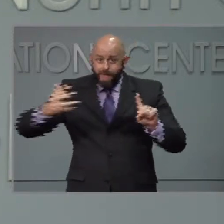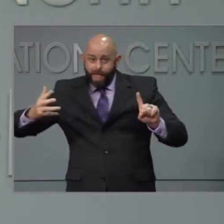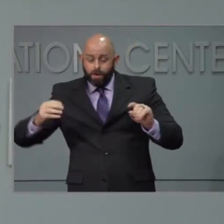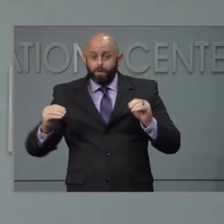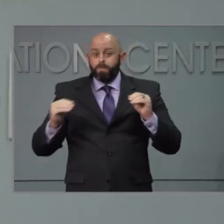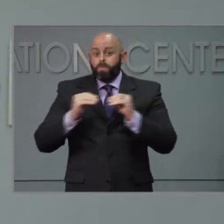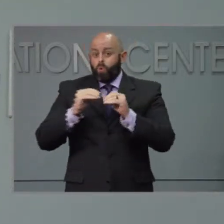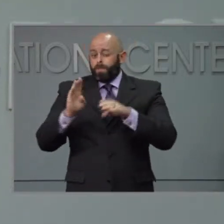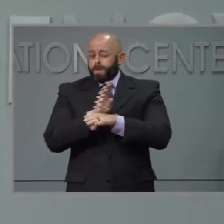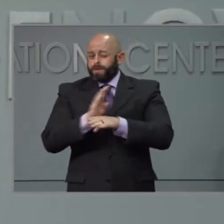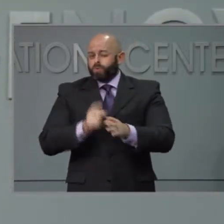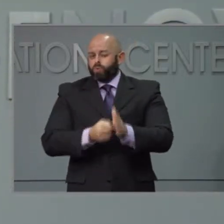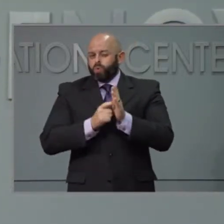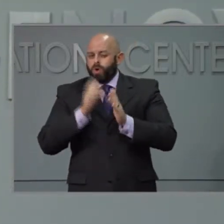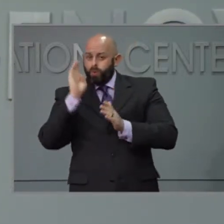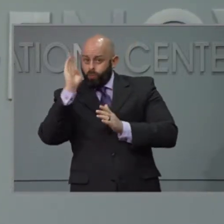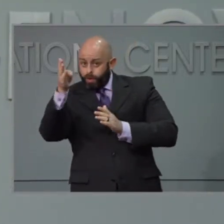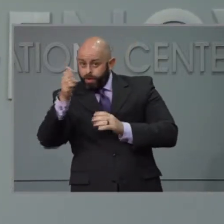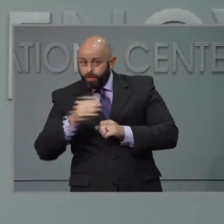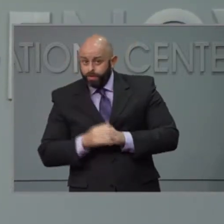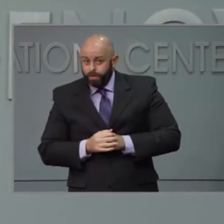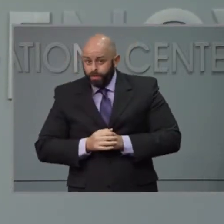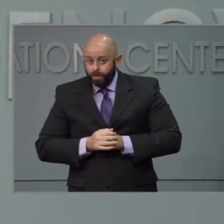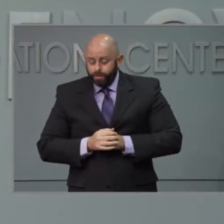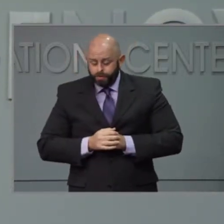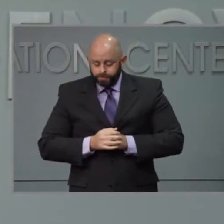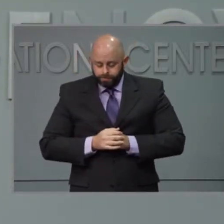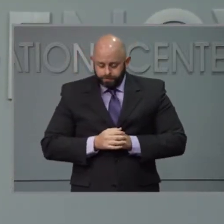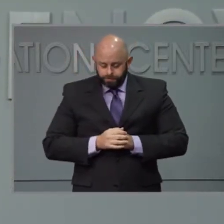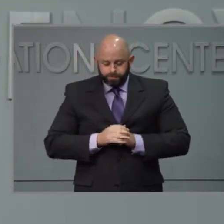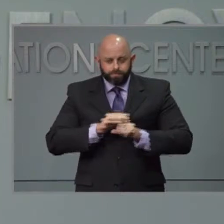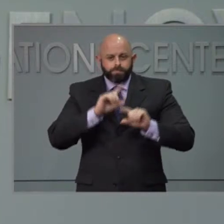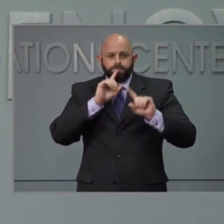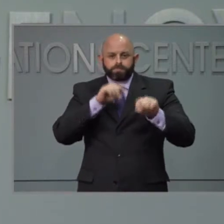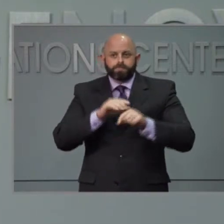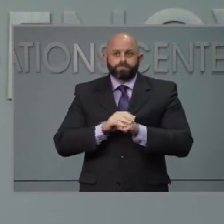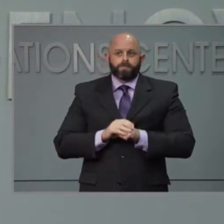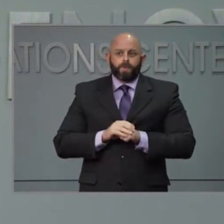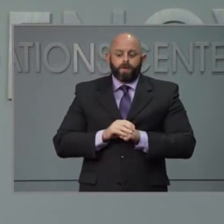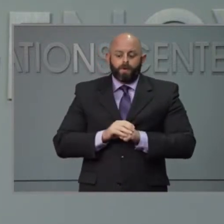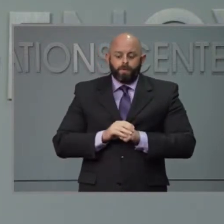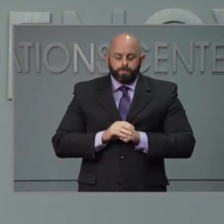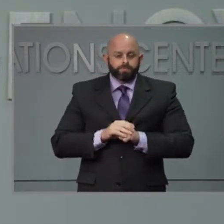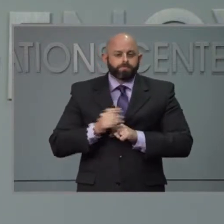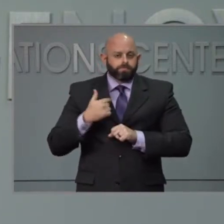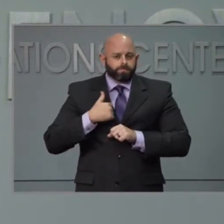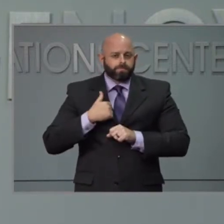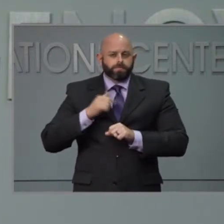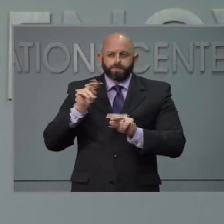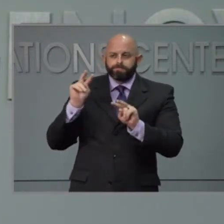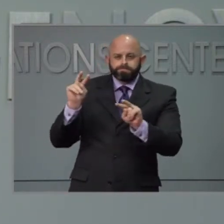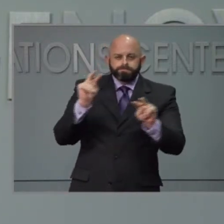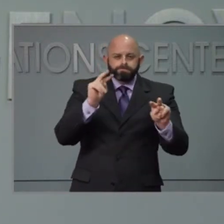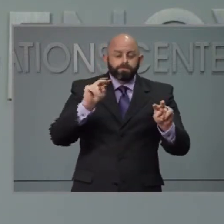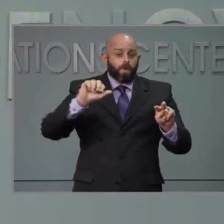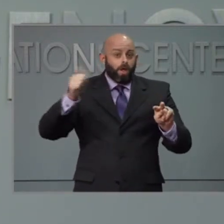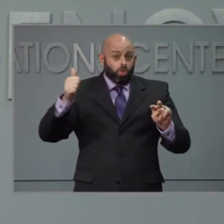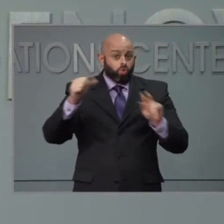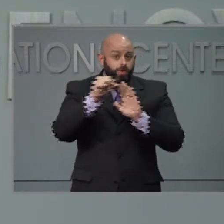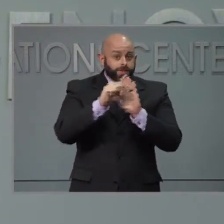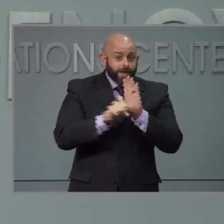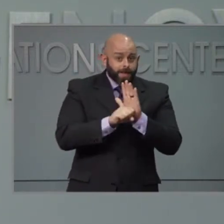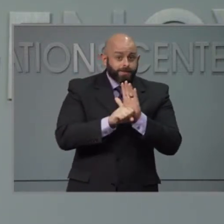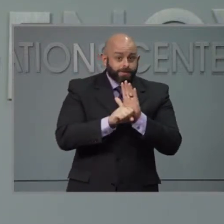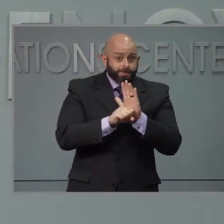Thanks, Dawn. And in a review of states across the country, actually North Carolina has some of the most strict reporting